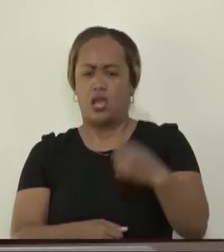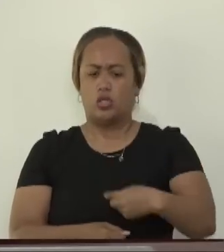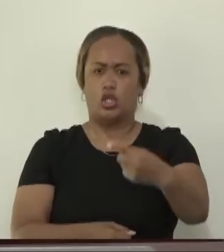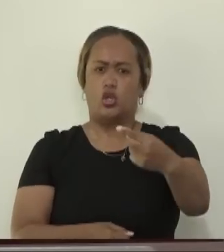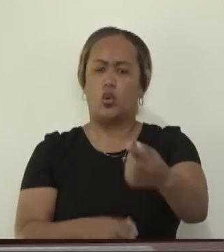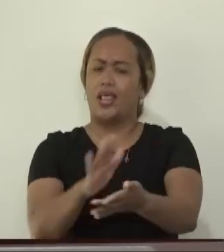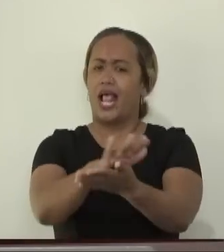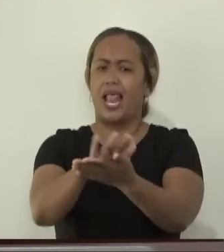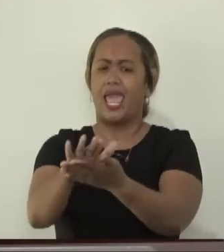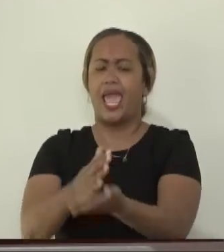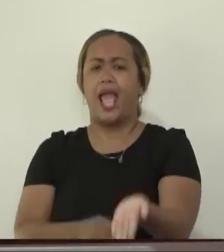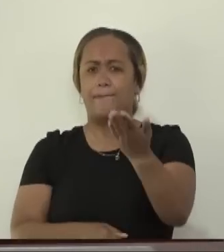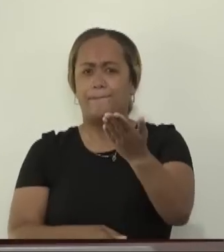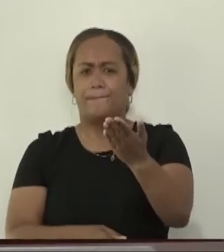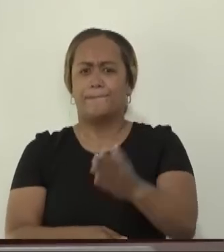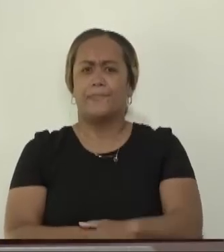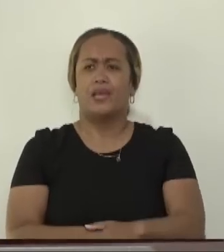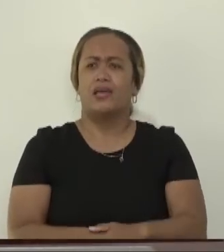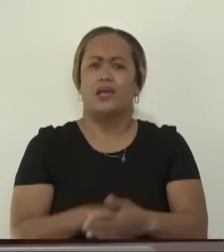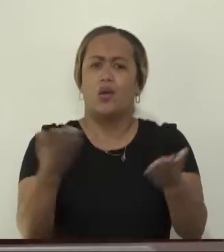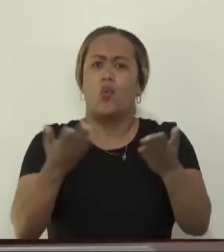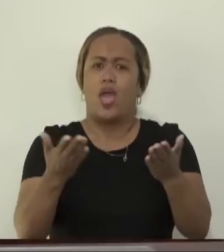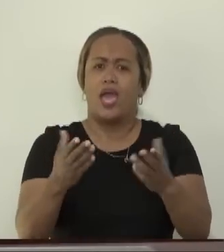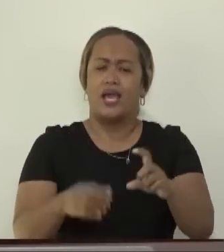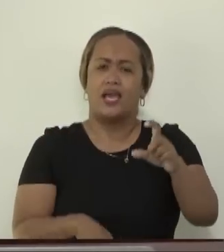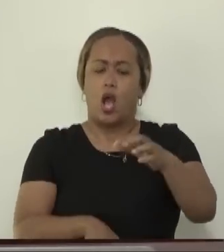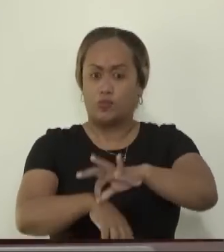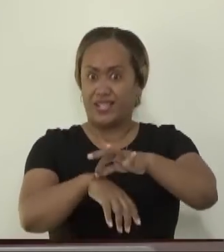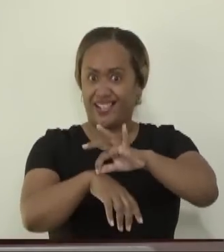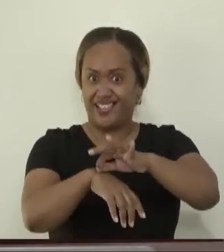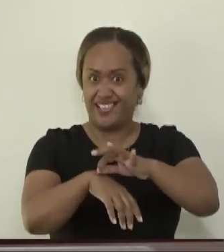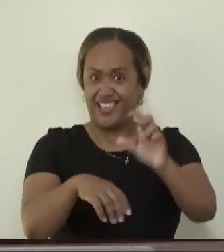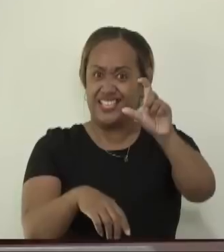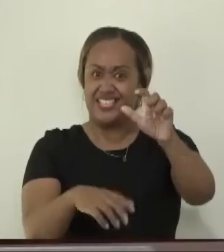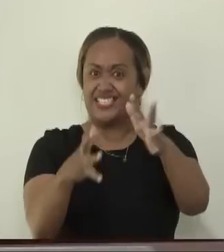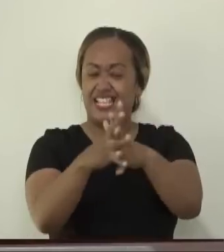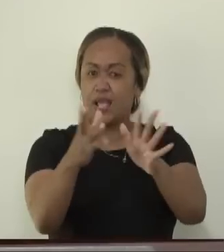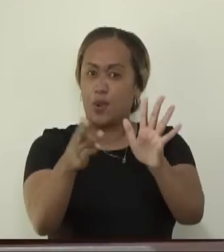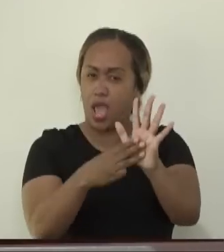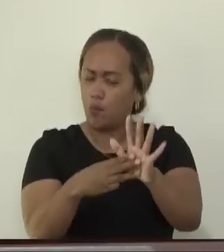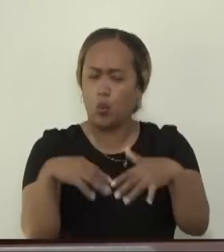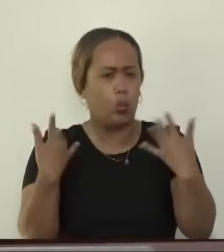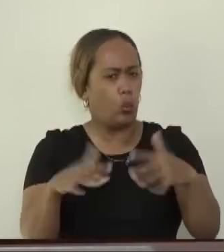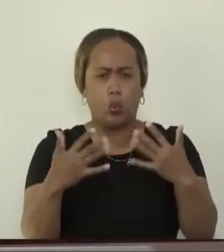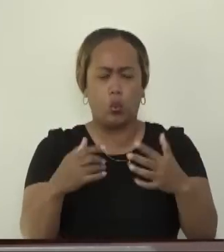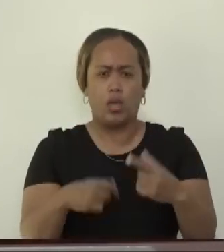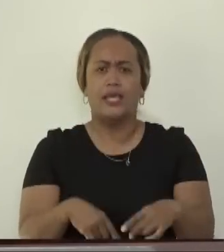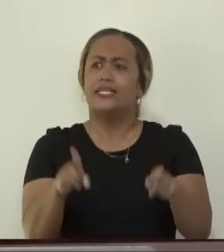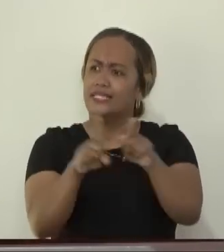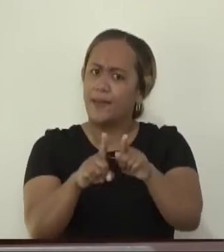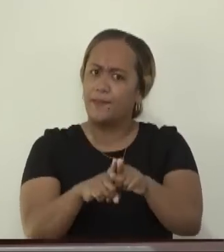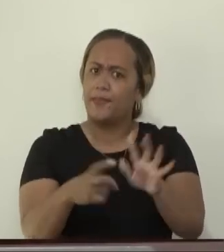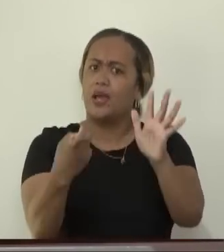the cleaning up and rehabilitation of the CWM hospital. The Rotarians were also at Lautoka